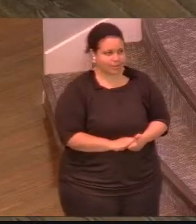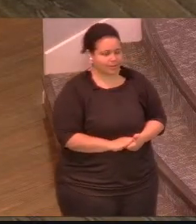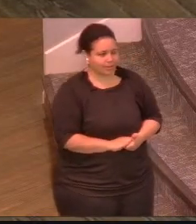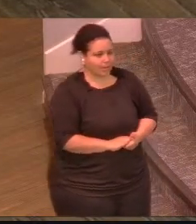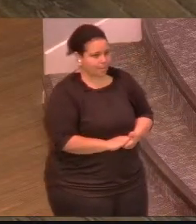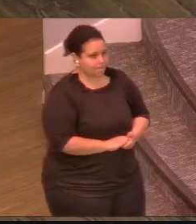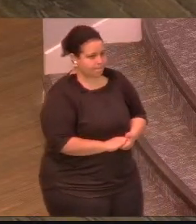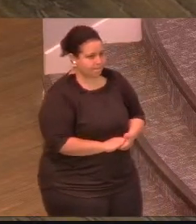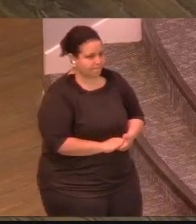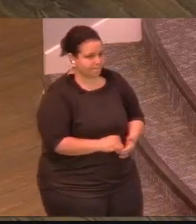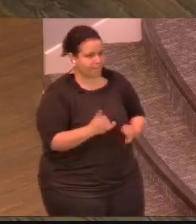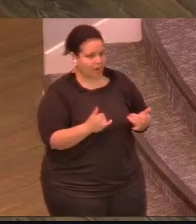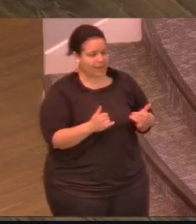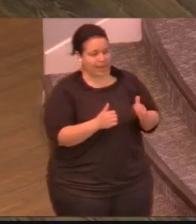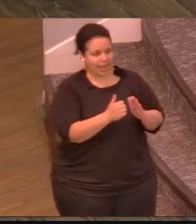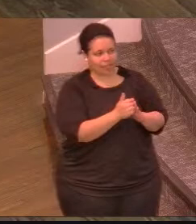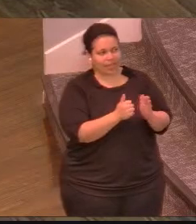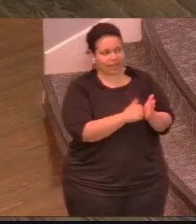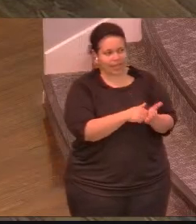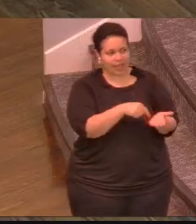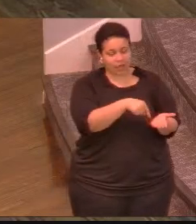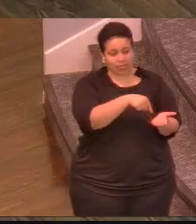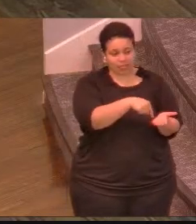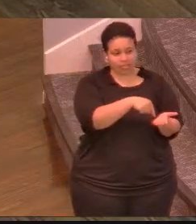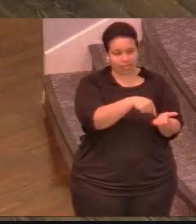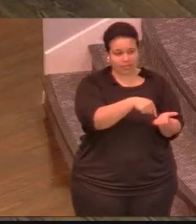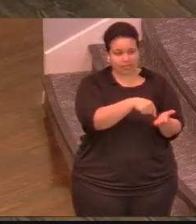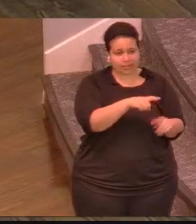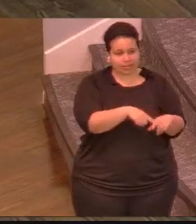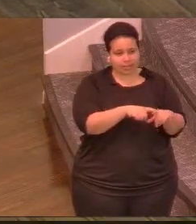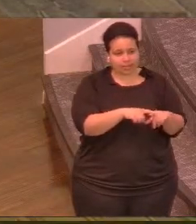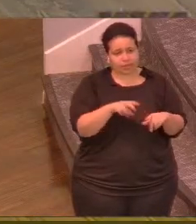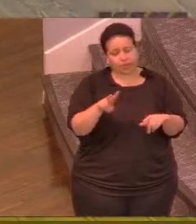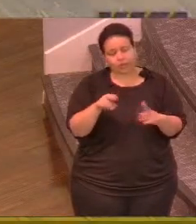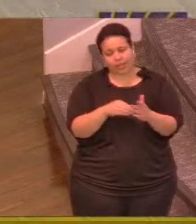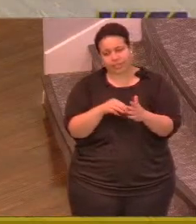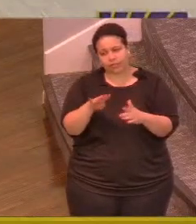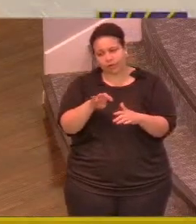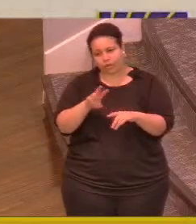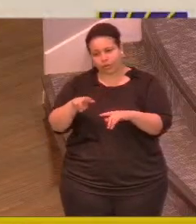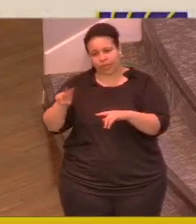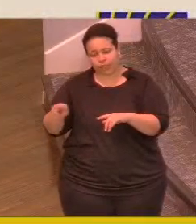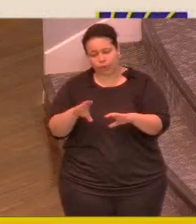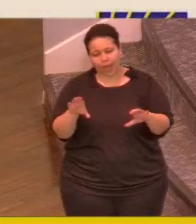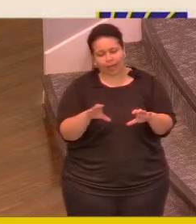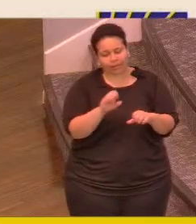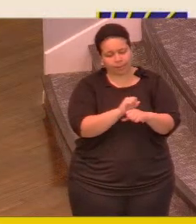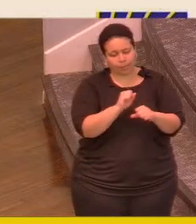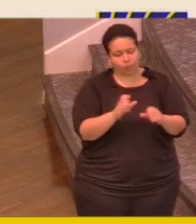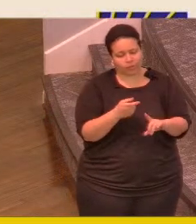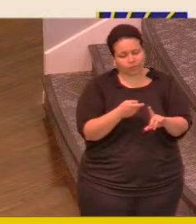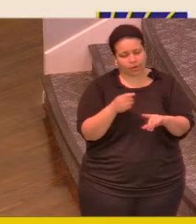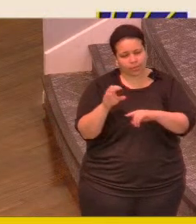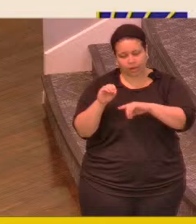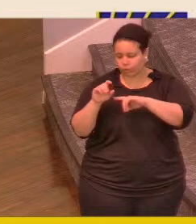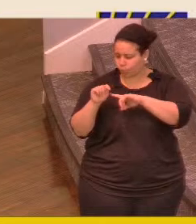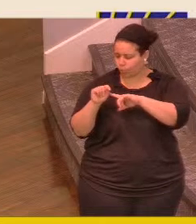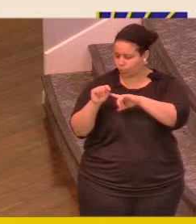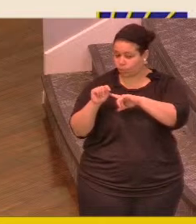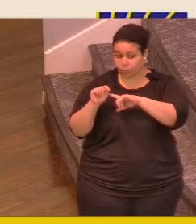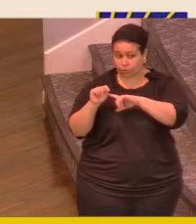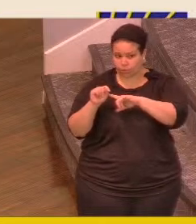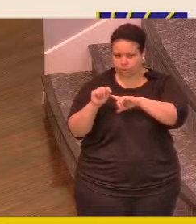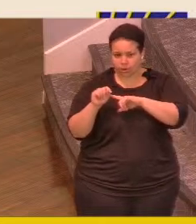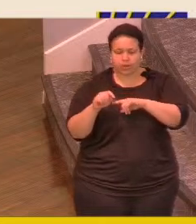the count that this was based on, 2,422 active employees in October. Our